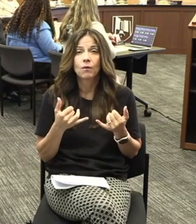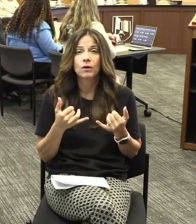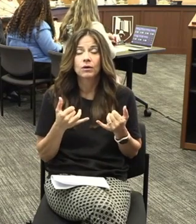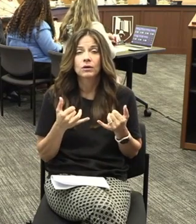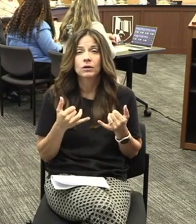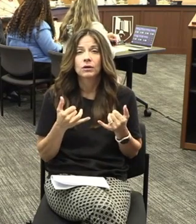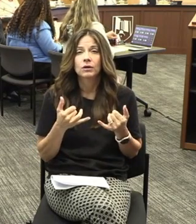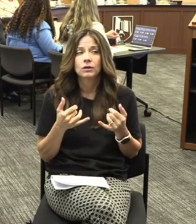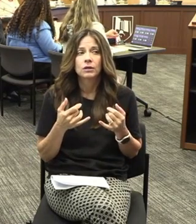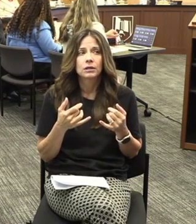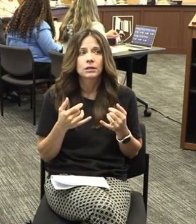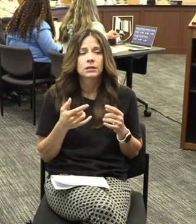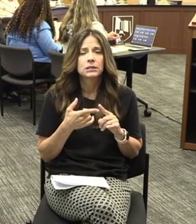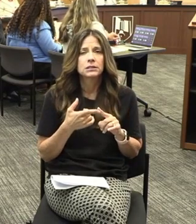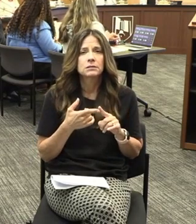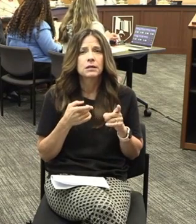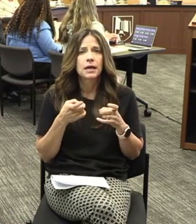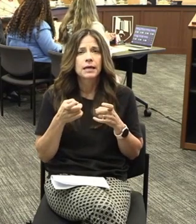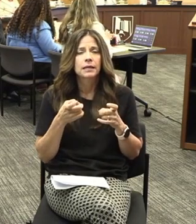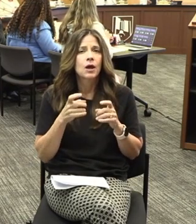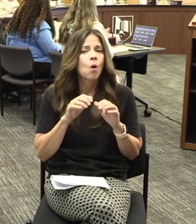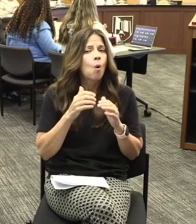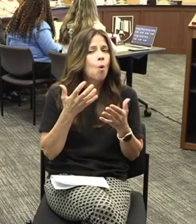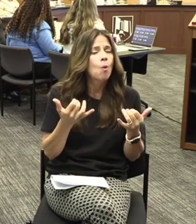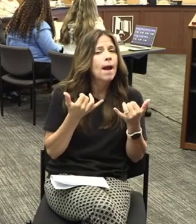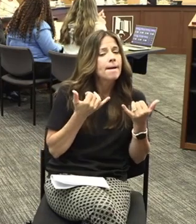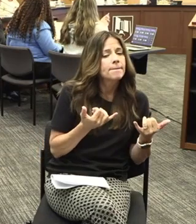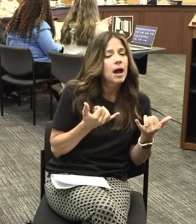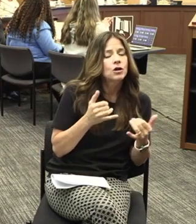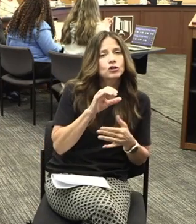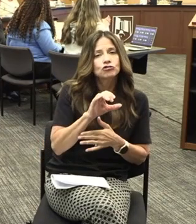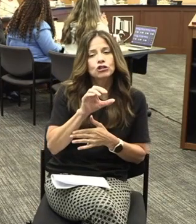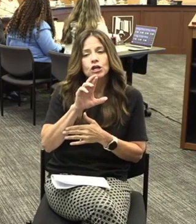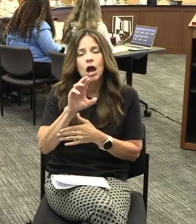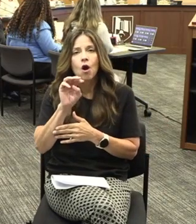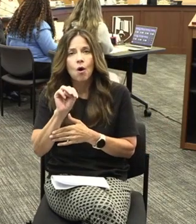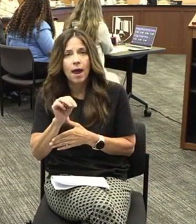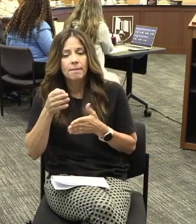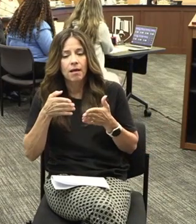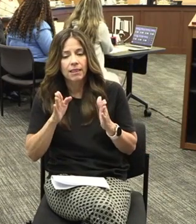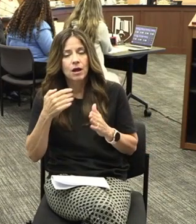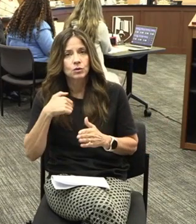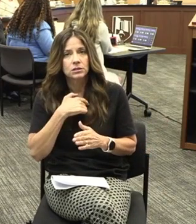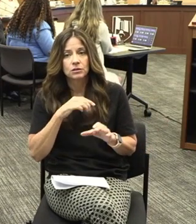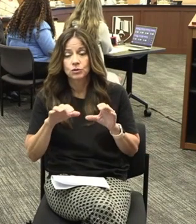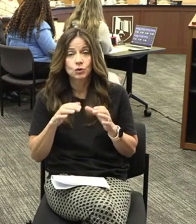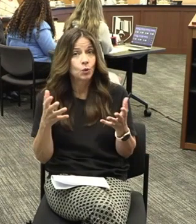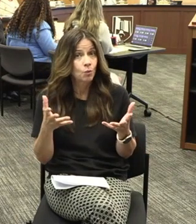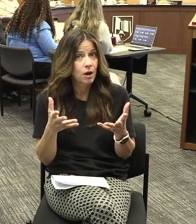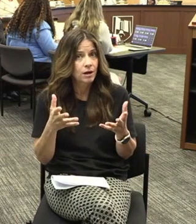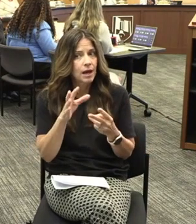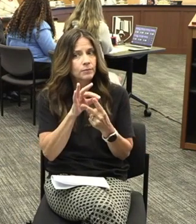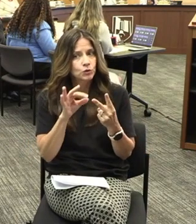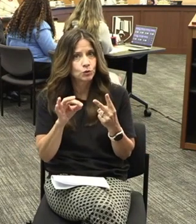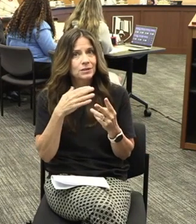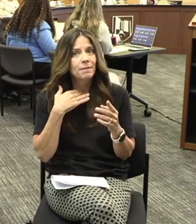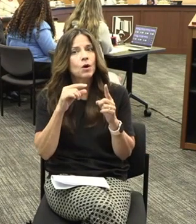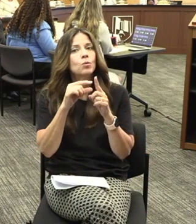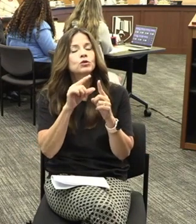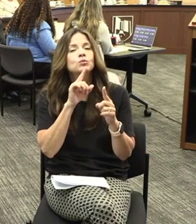is manual. What a modern CRM allows us to do, and I chose my words very carefully